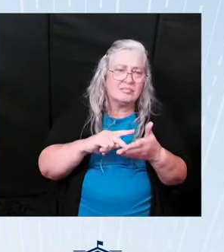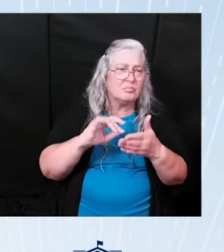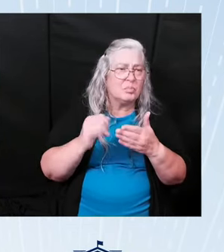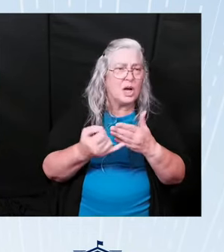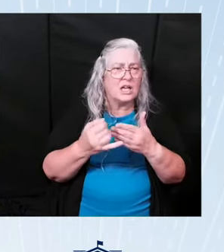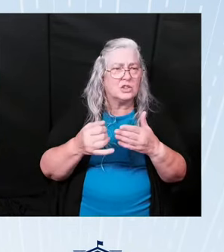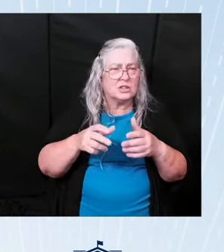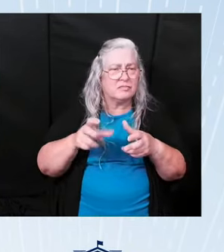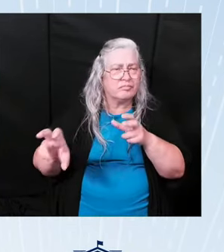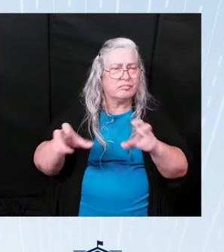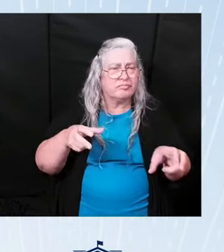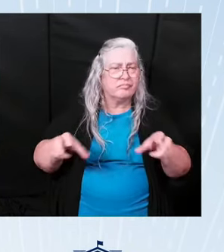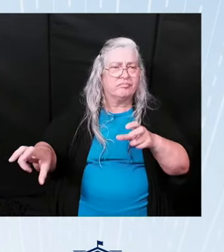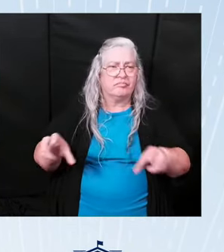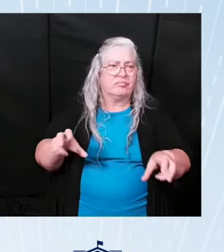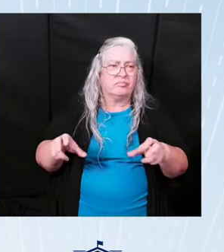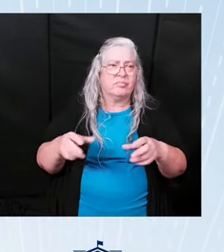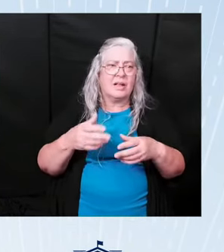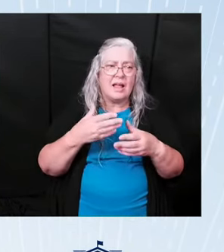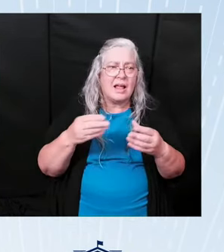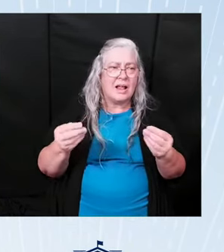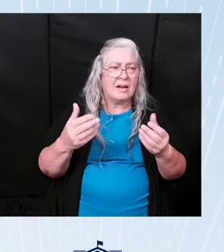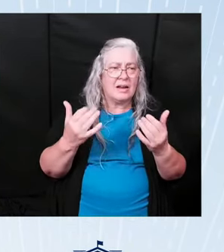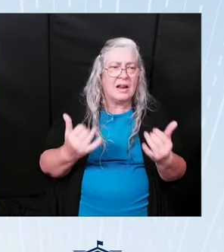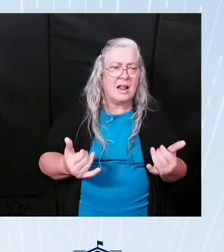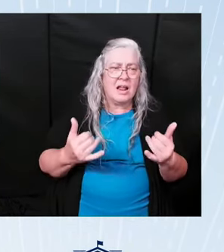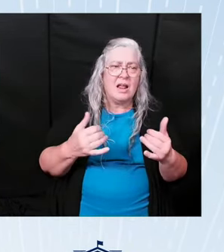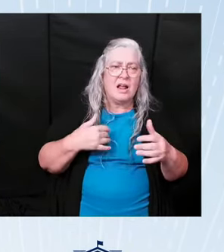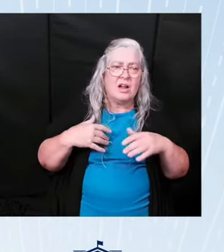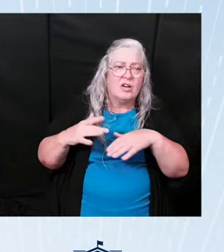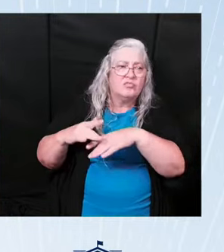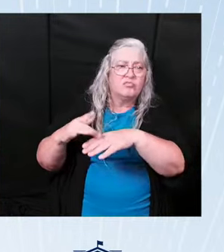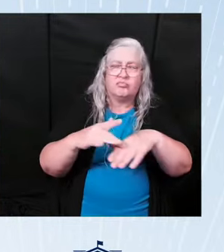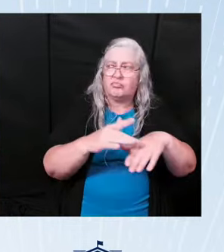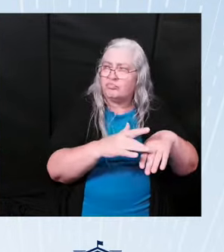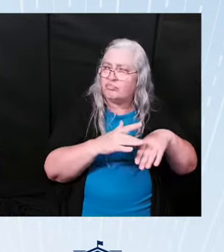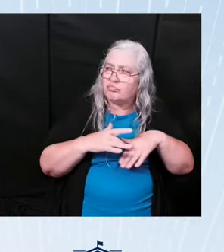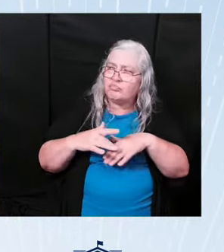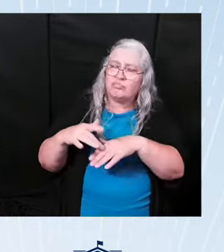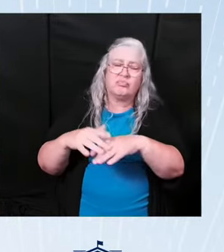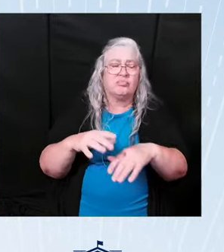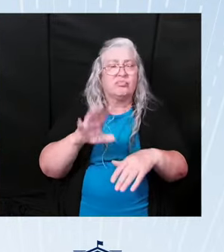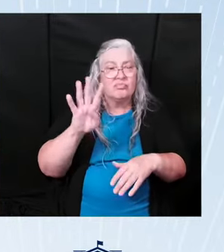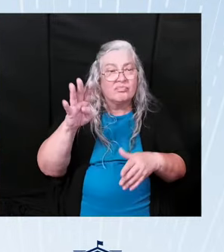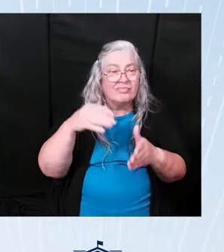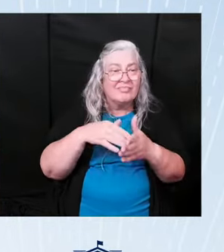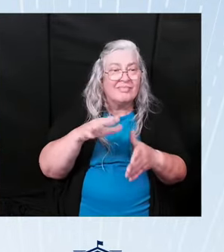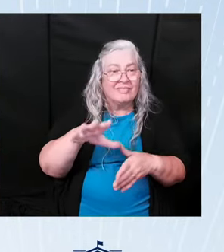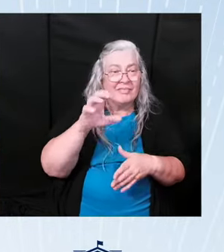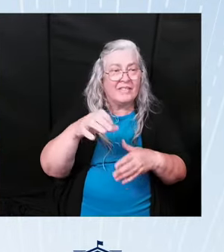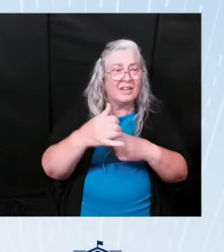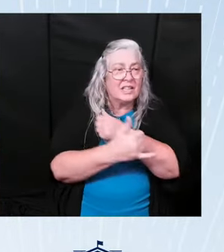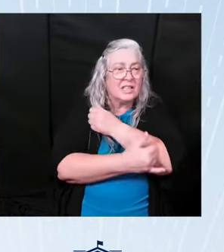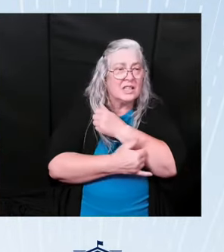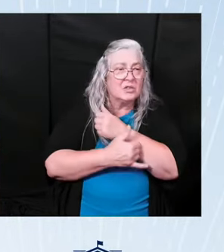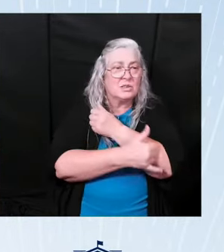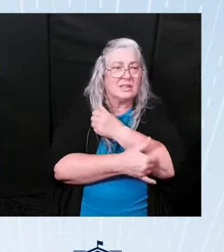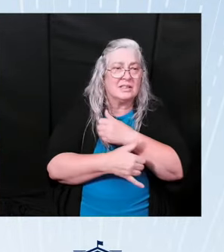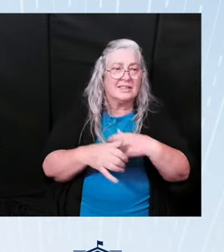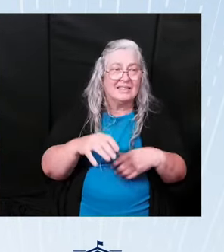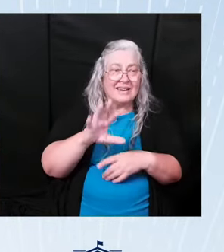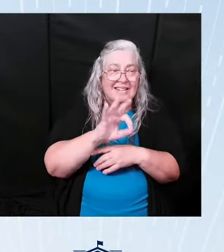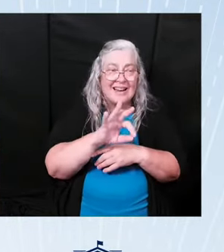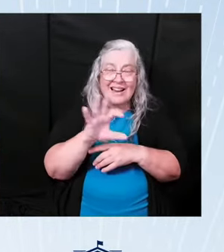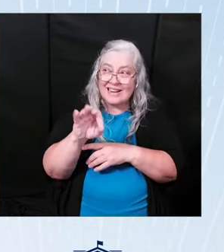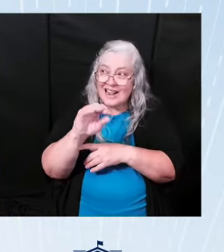have a bipartisan infrastructure law project in them as we speak, and in D.C. and in the territories. Those seeds are now planted.